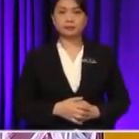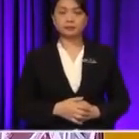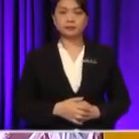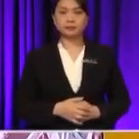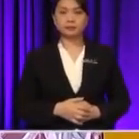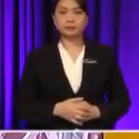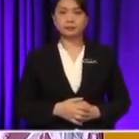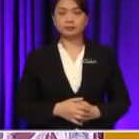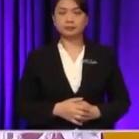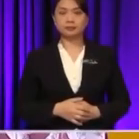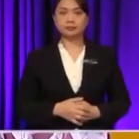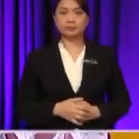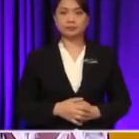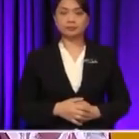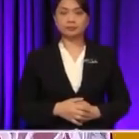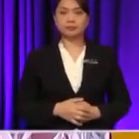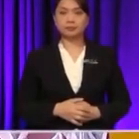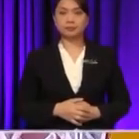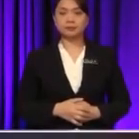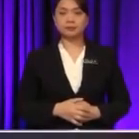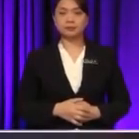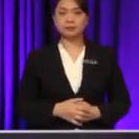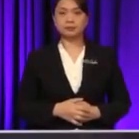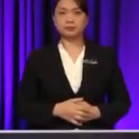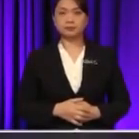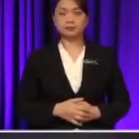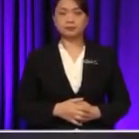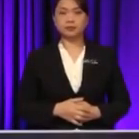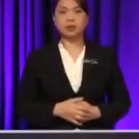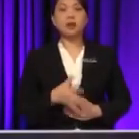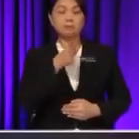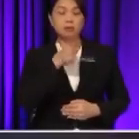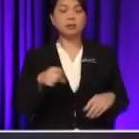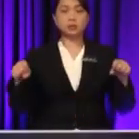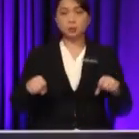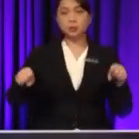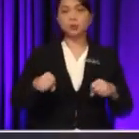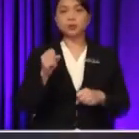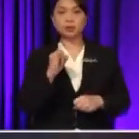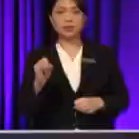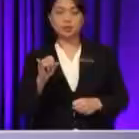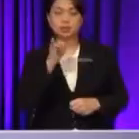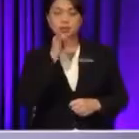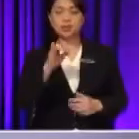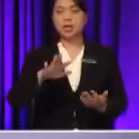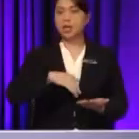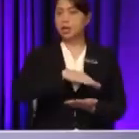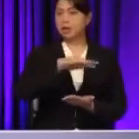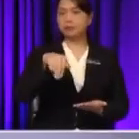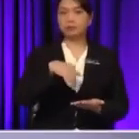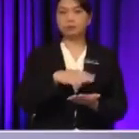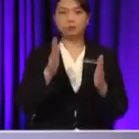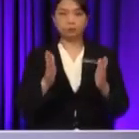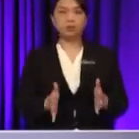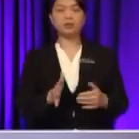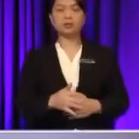and quality, especially if it's our mom's cooking, of because course. Because mom's cooking is everyone's favorite food. Yes, they always is according